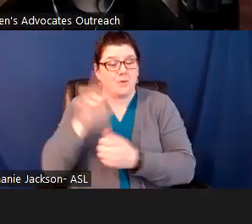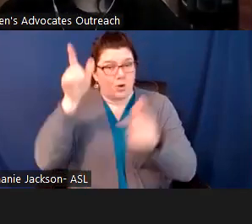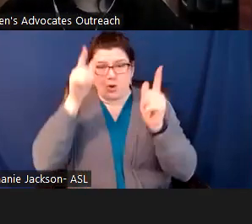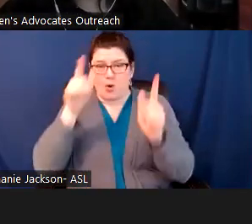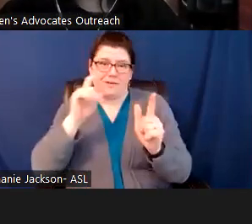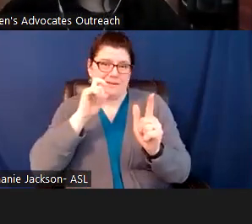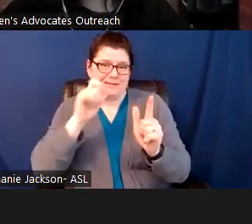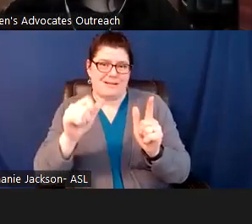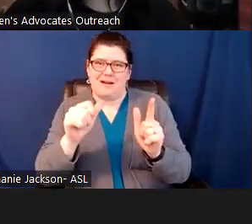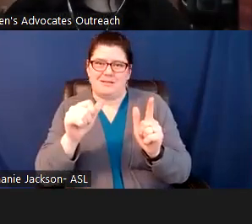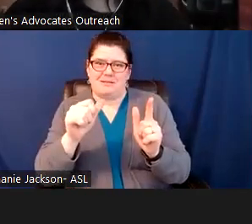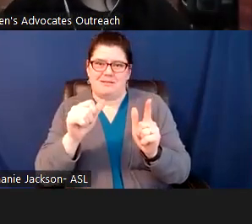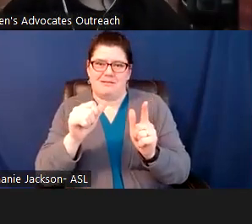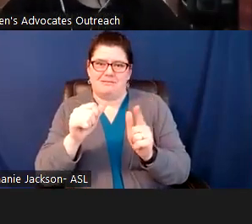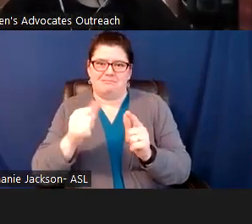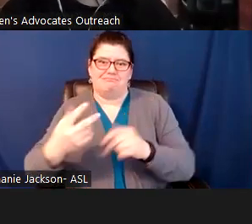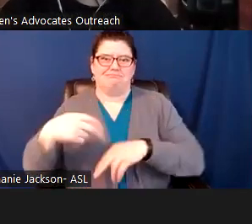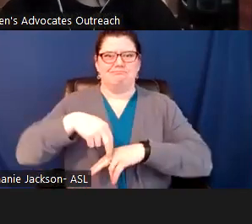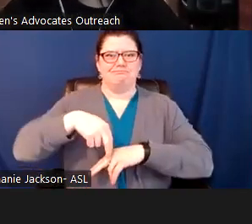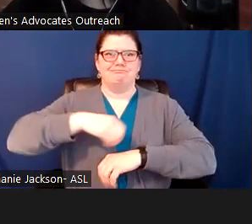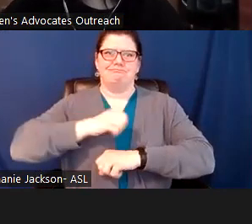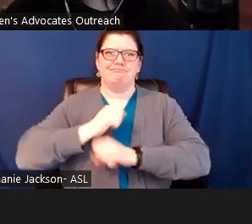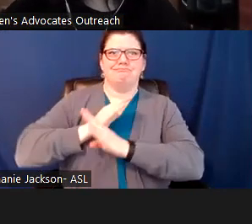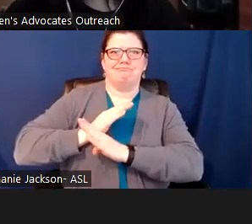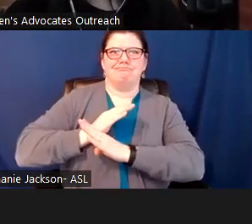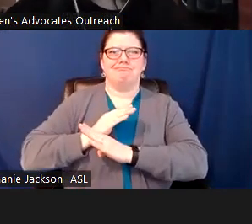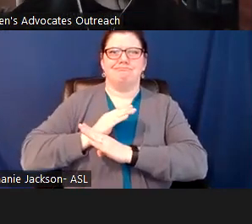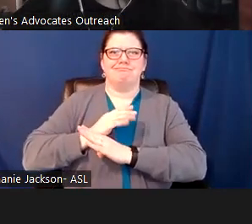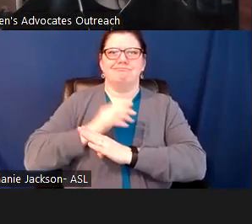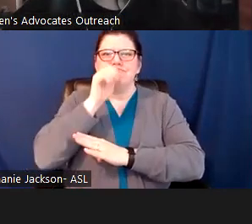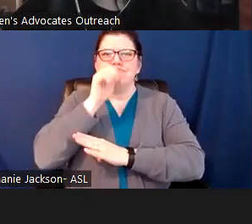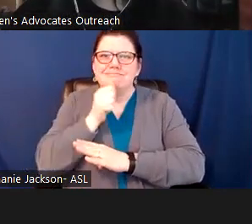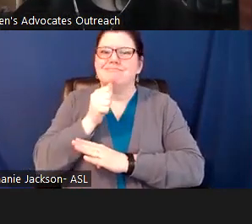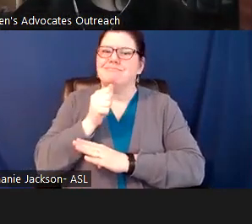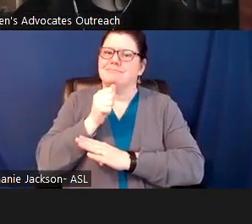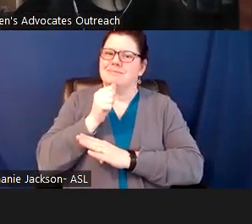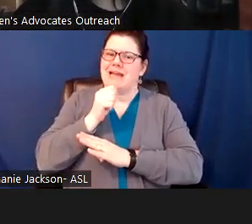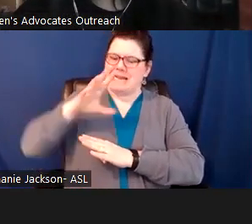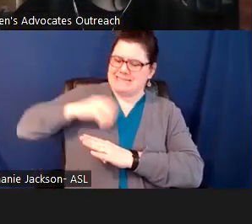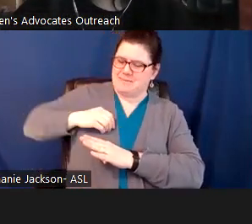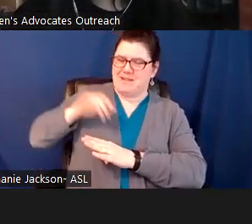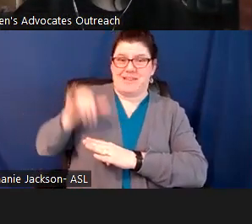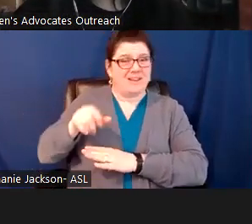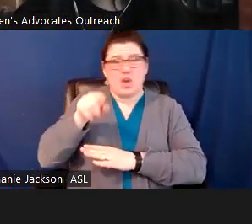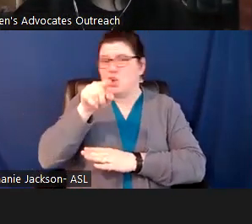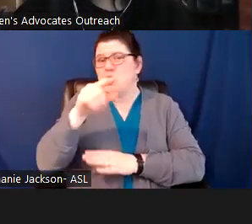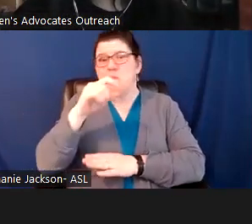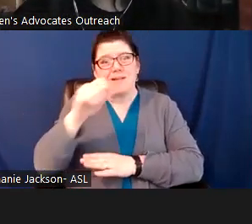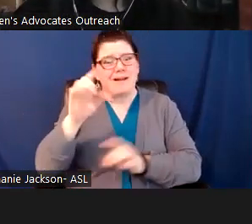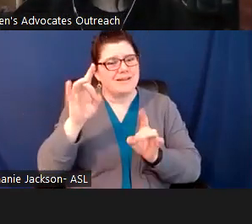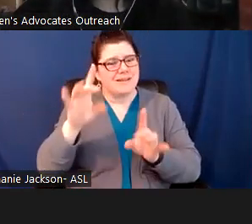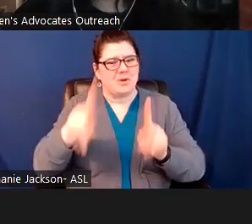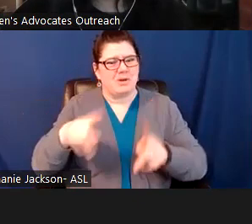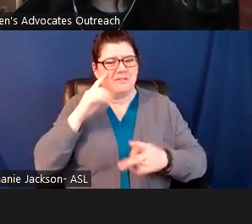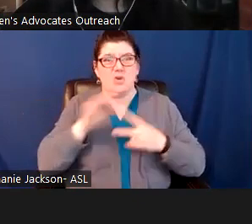stand on being abused. It does not stand on tolerating abuse. And you are not a terrible person if you choose